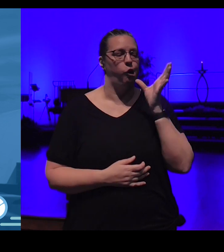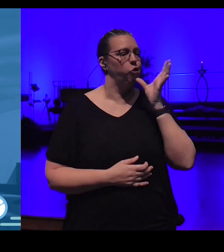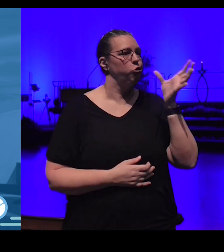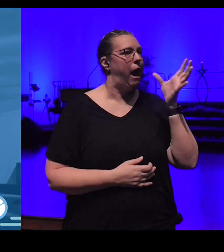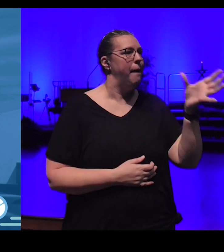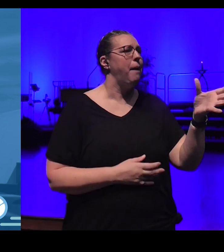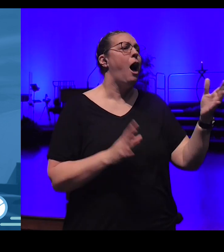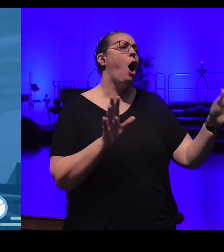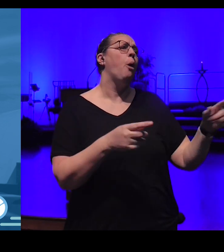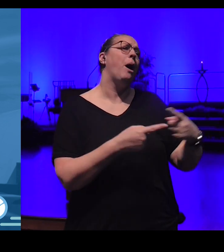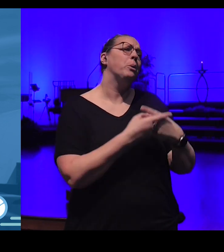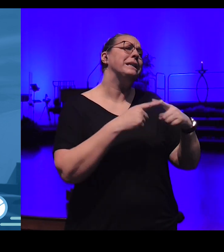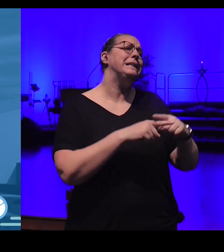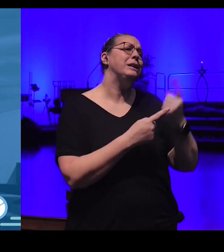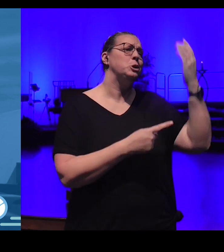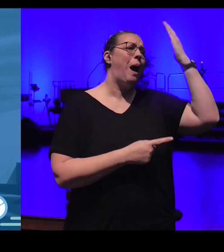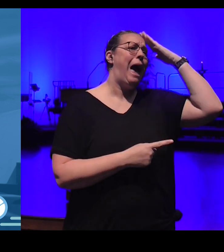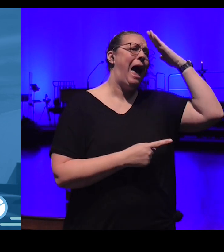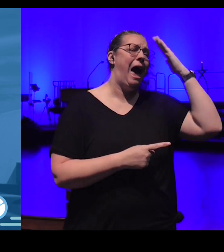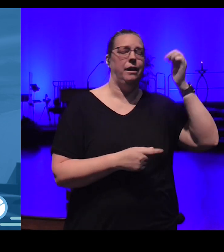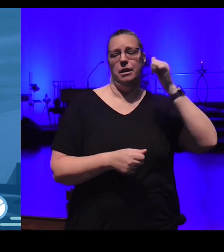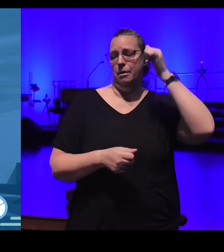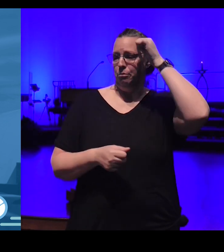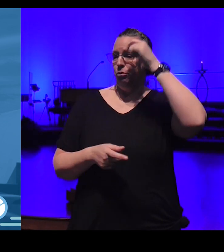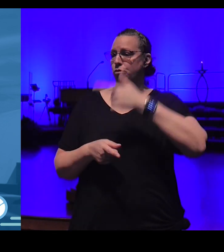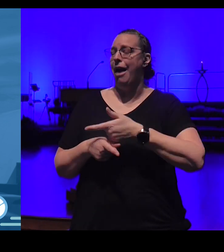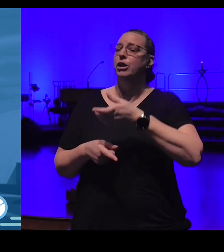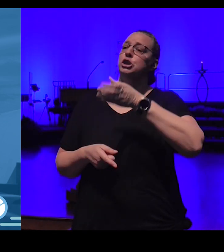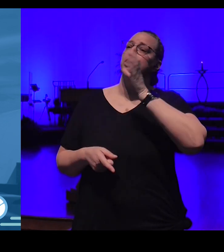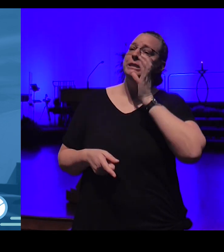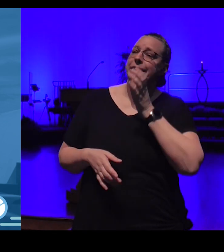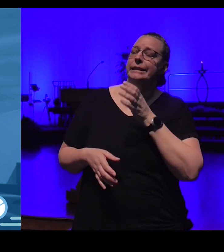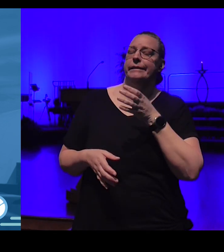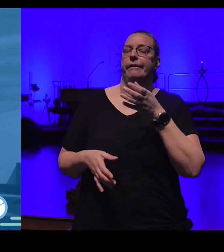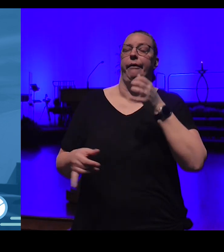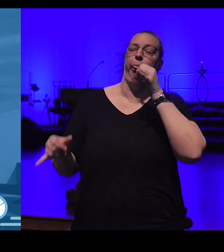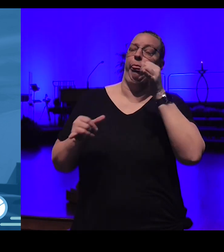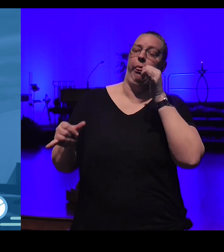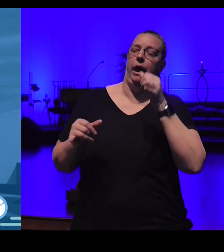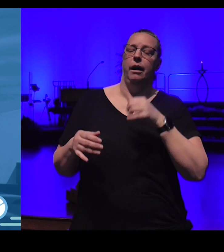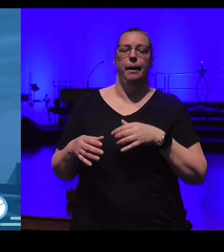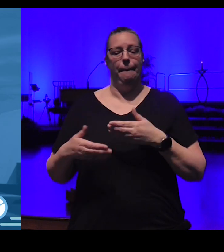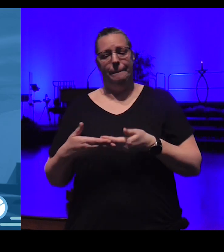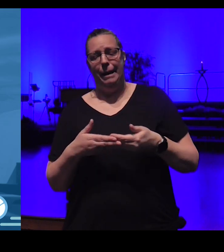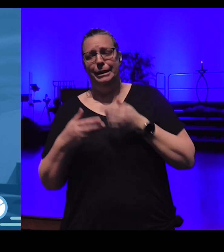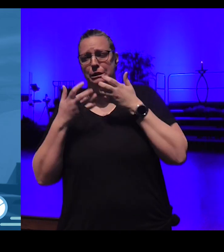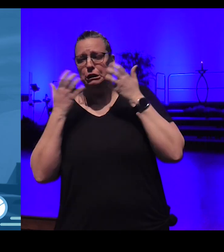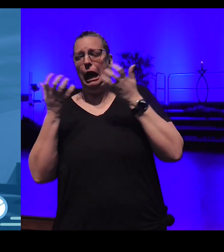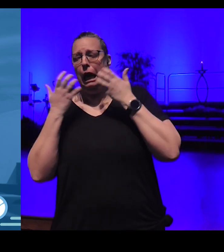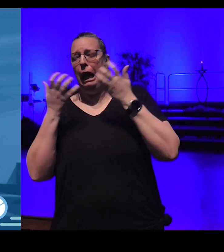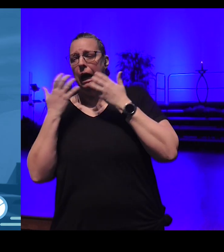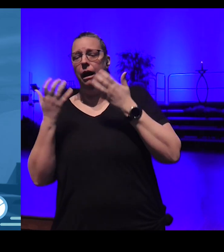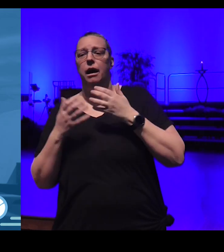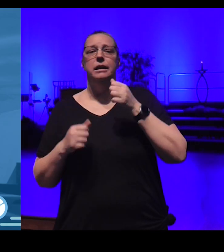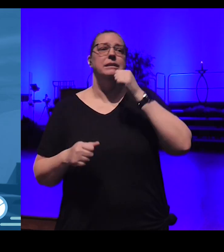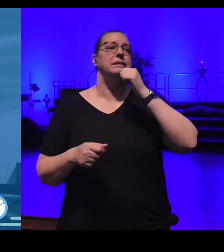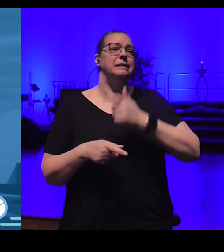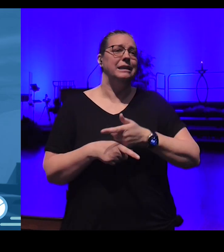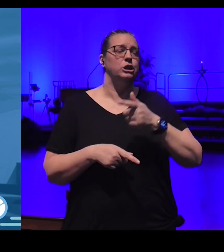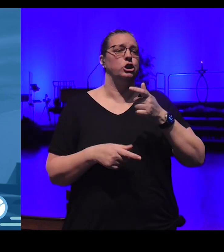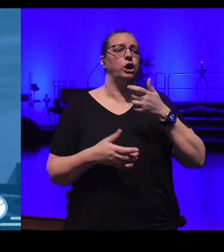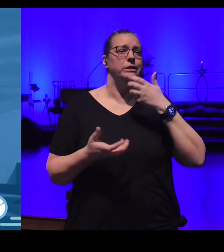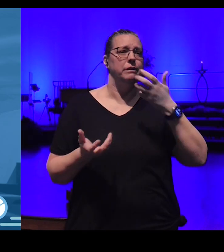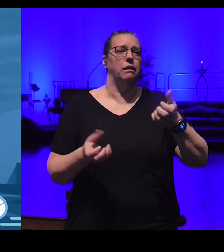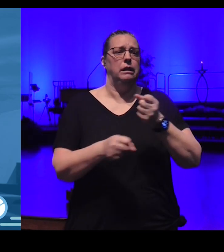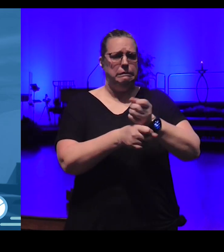him a hat, and his brother's drinking, the baby's screaming, and his sister's yelling at the children, and he has a look